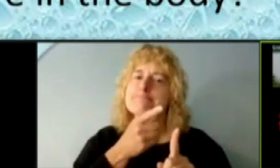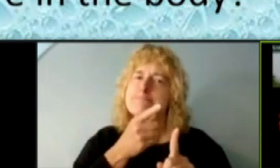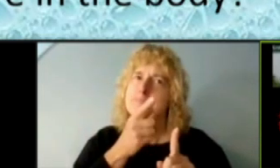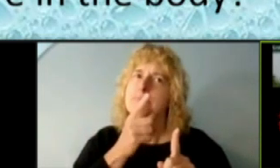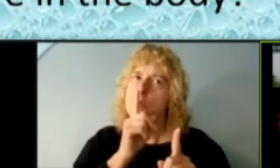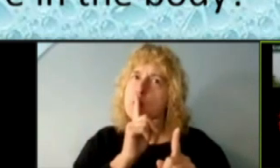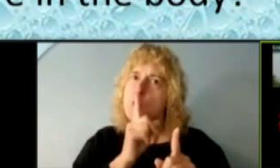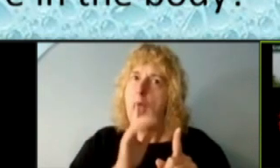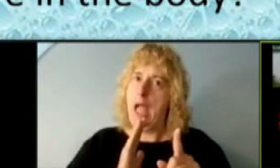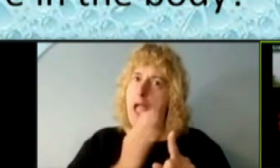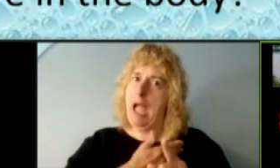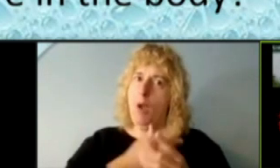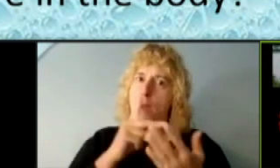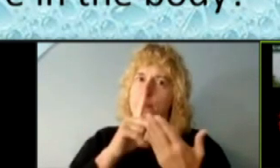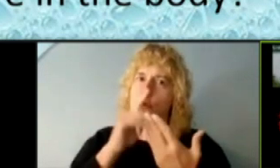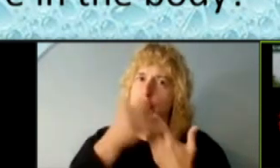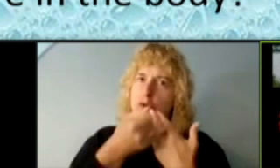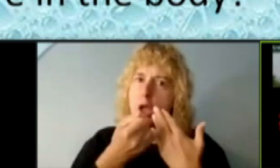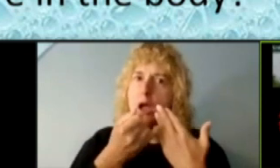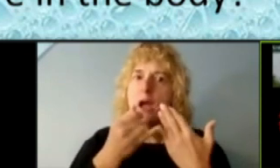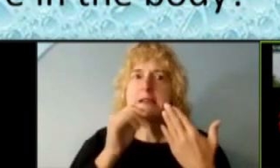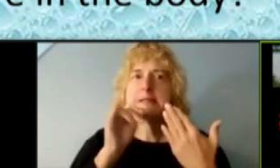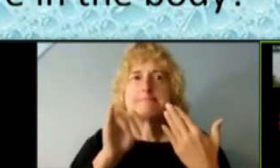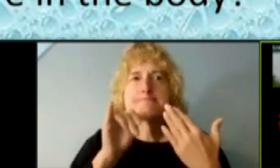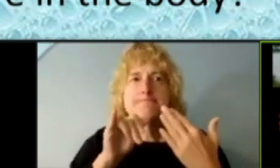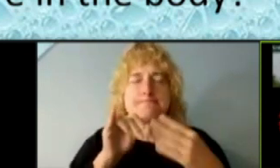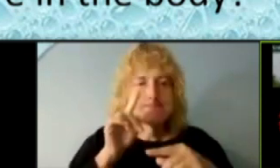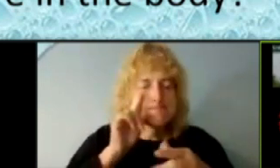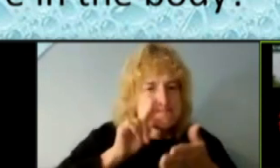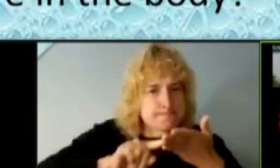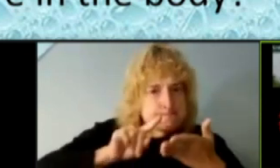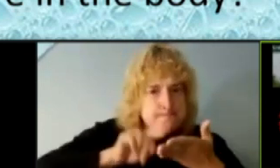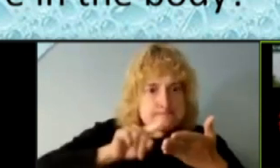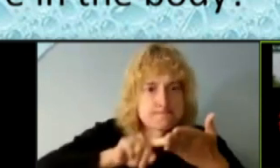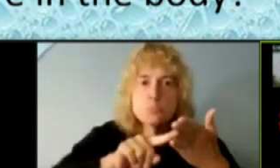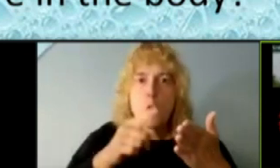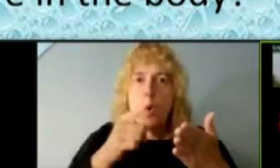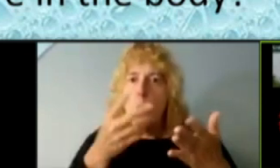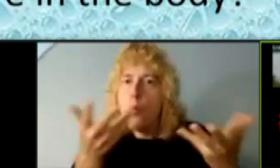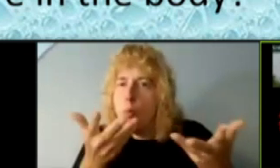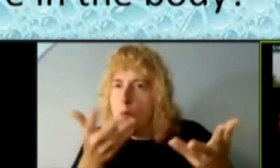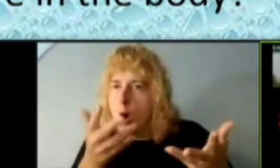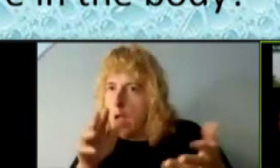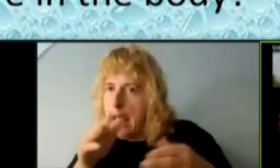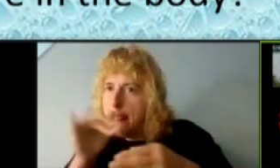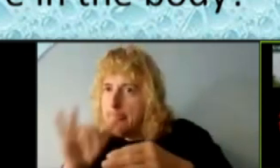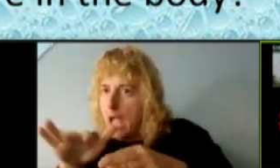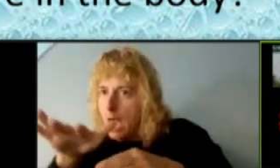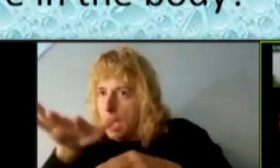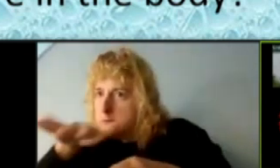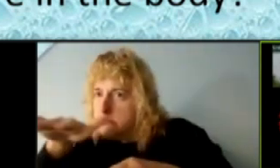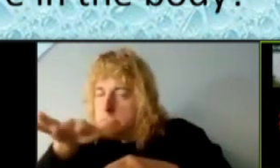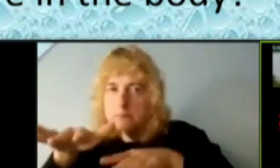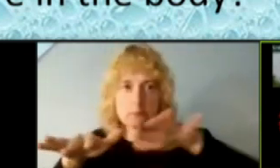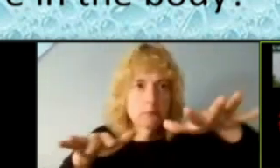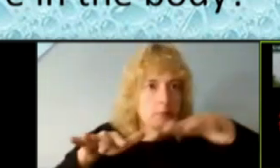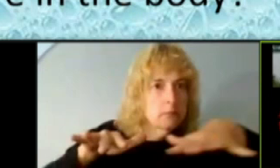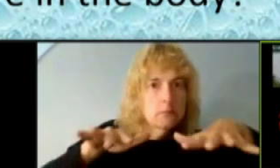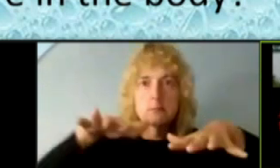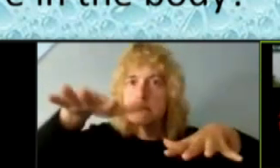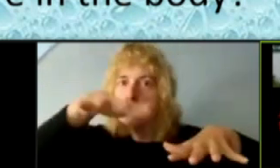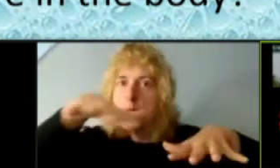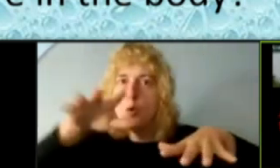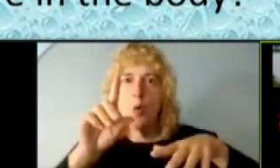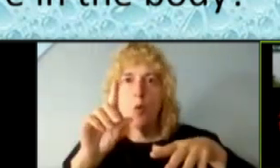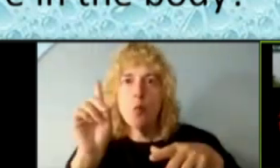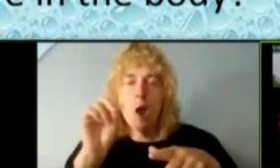city what neighborhoods are most impacted. The question for the community is, and it's on